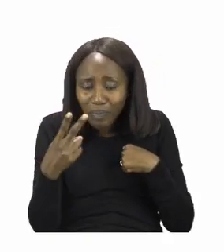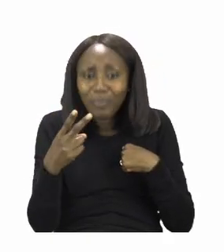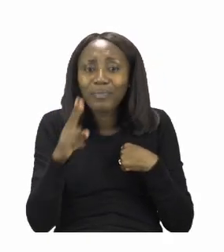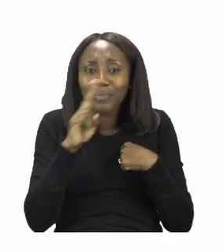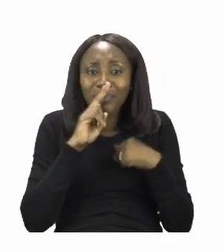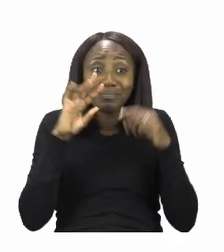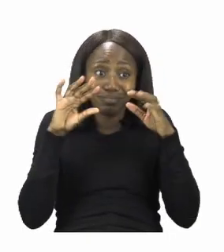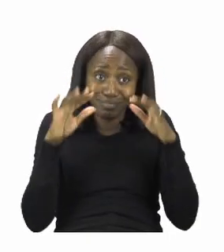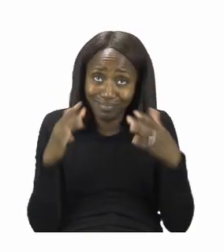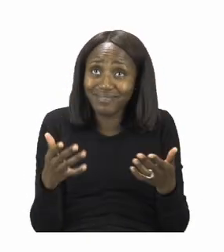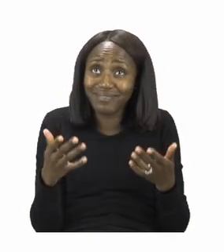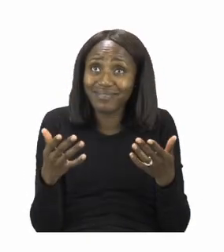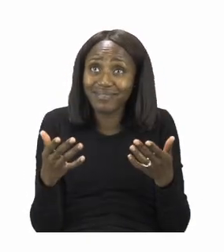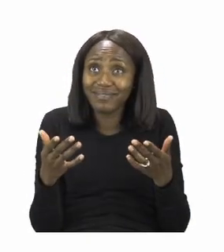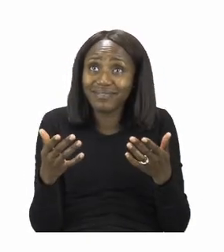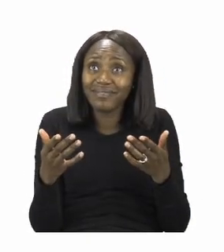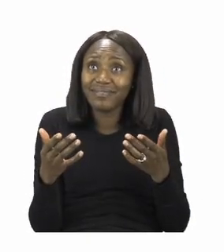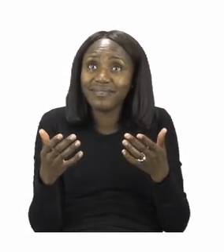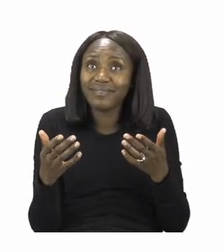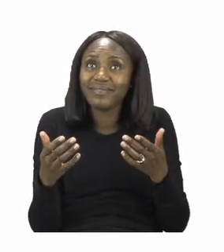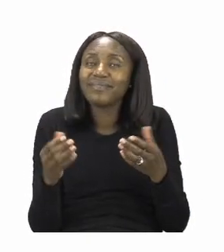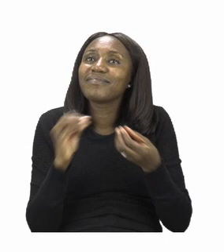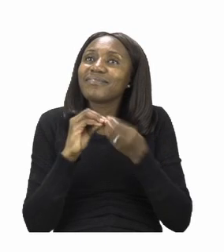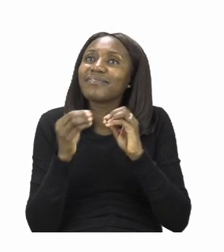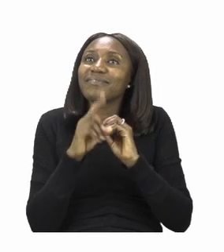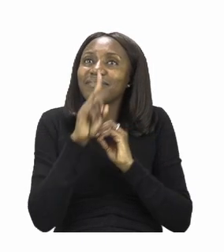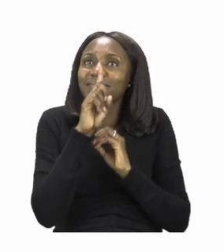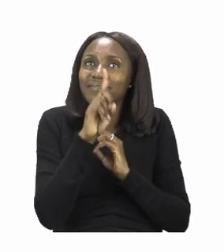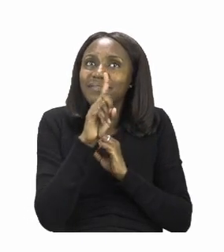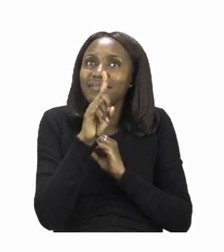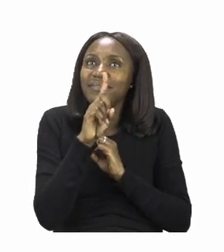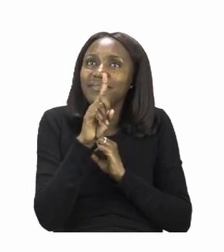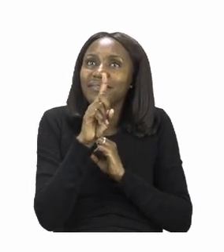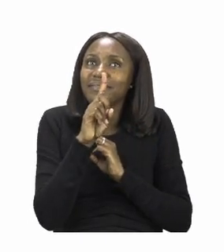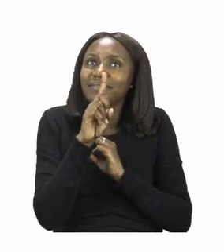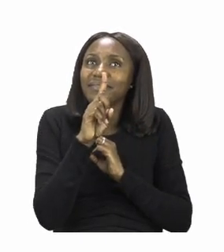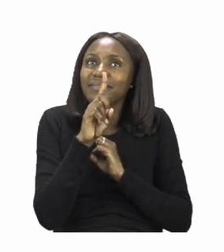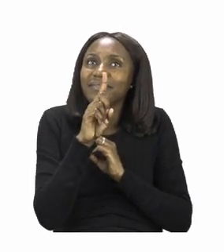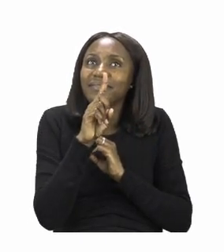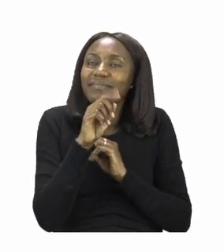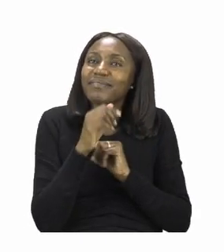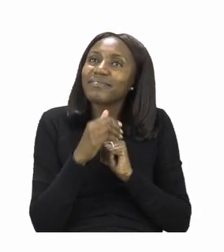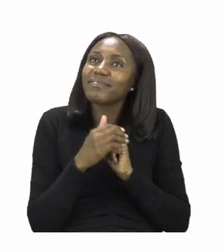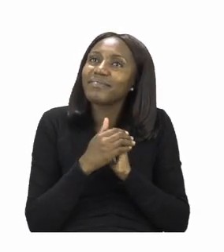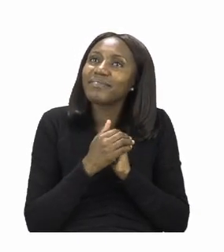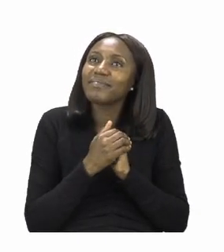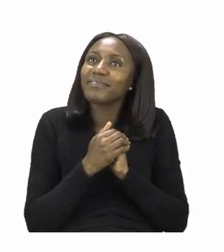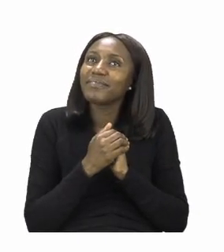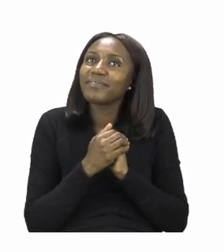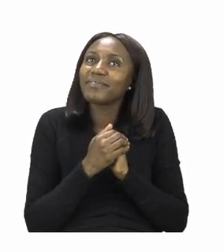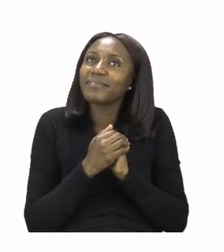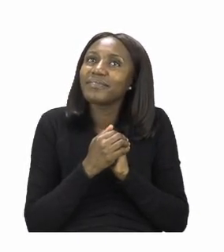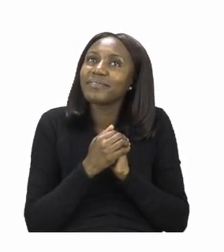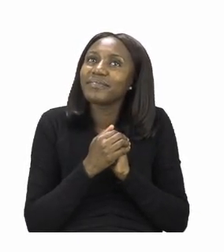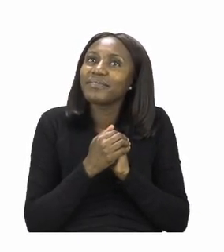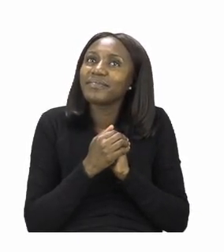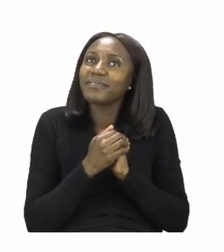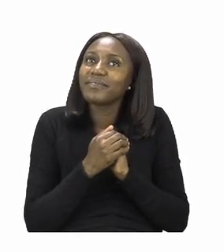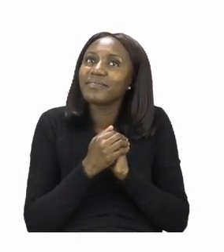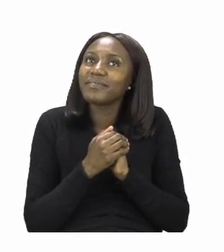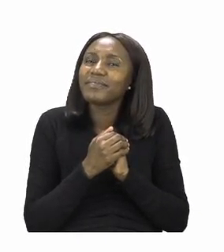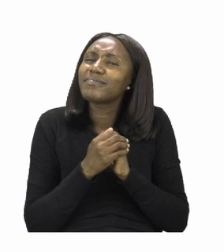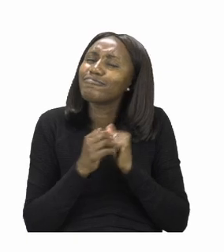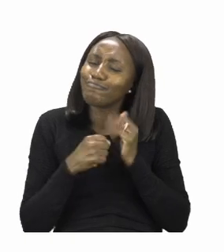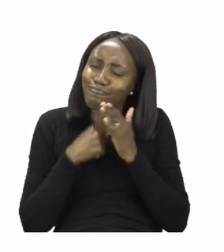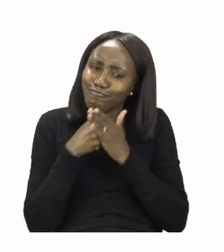solve. Let's do number one together. Number one is the one that we're going to try and